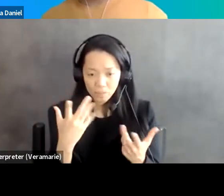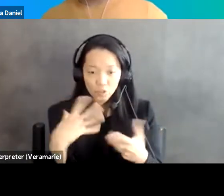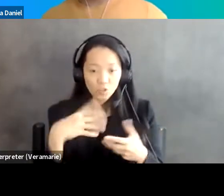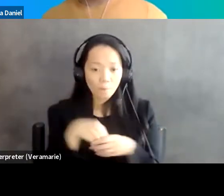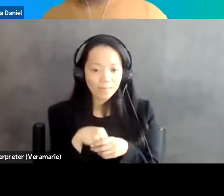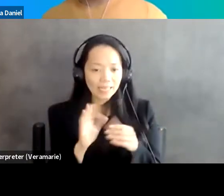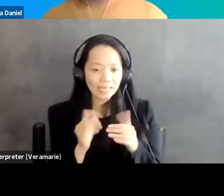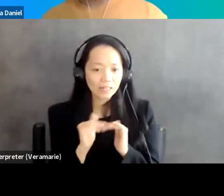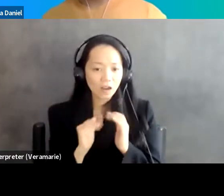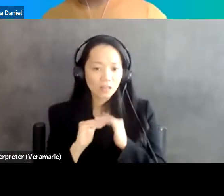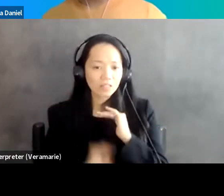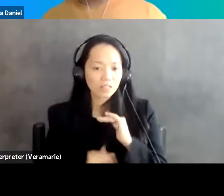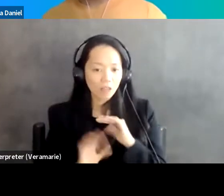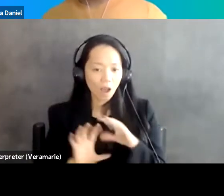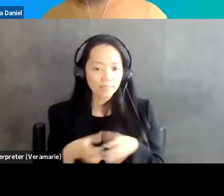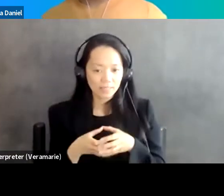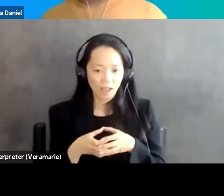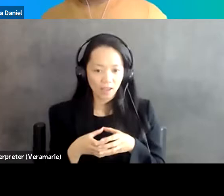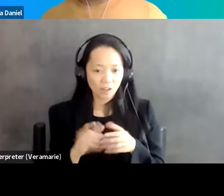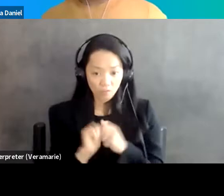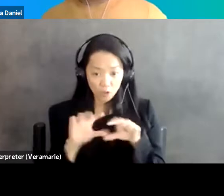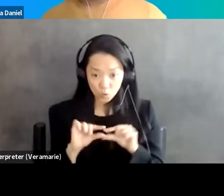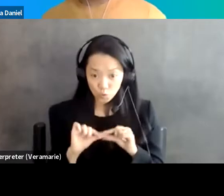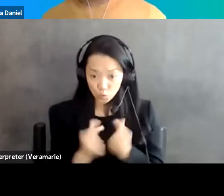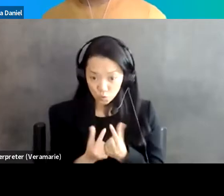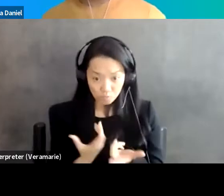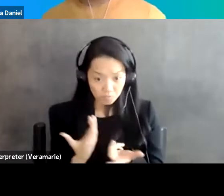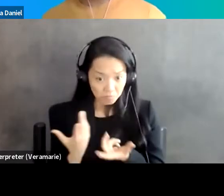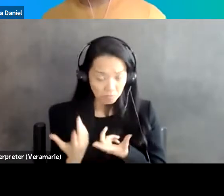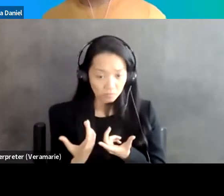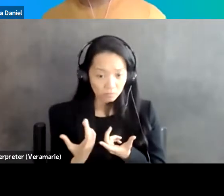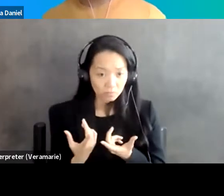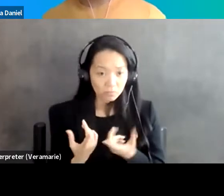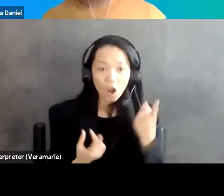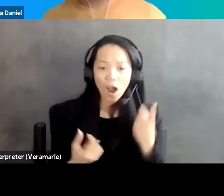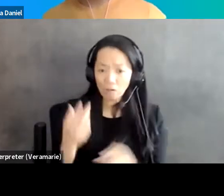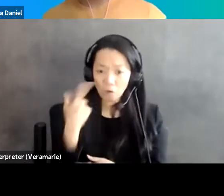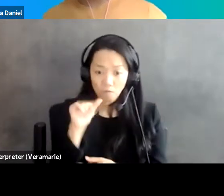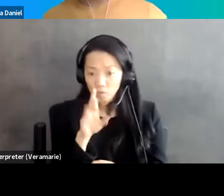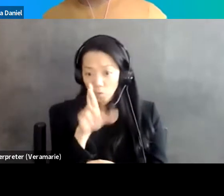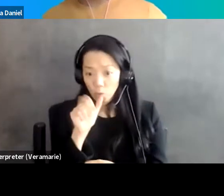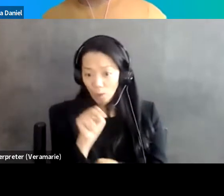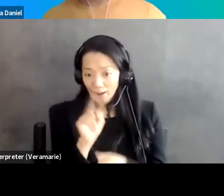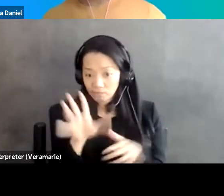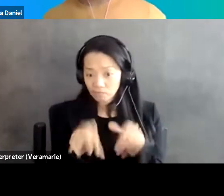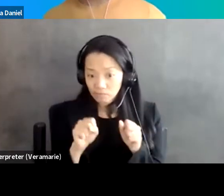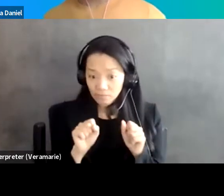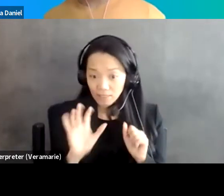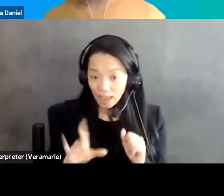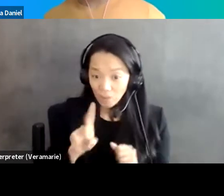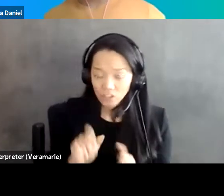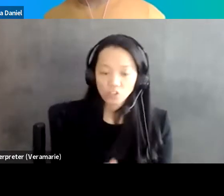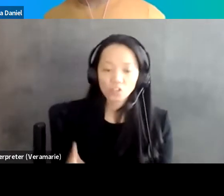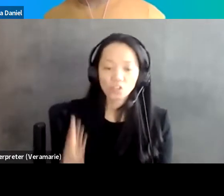subset of a group? Yeah. I don't know if Ryan can take that. So I'll say for Change Illinois, we've